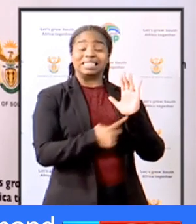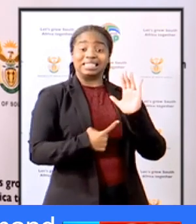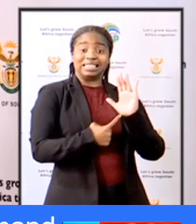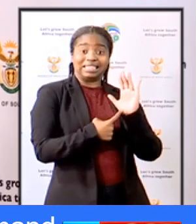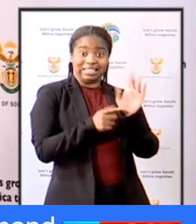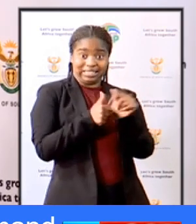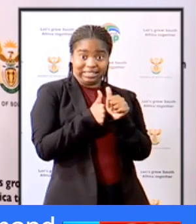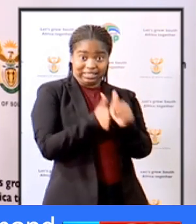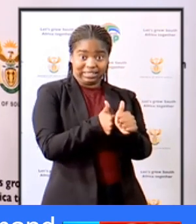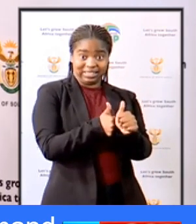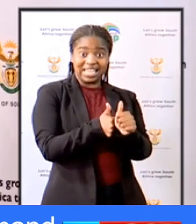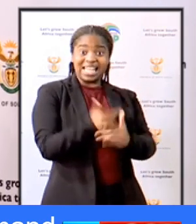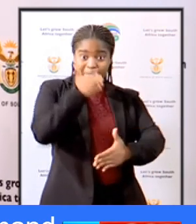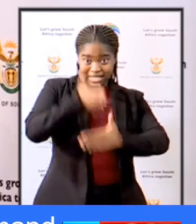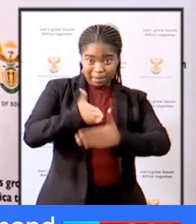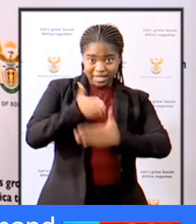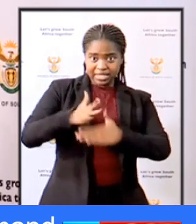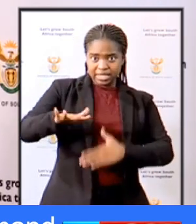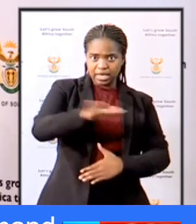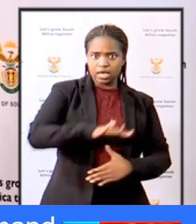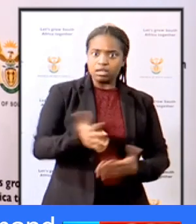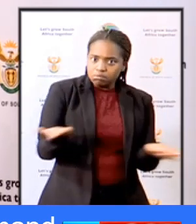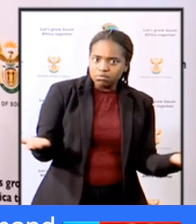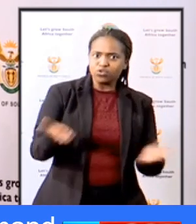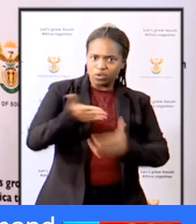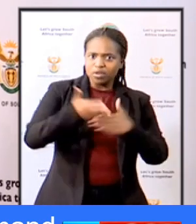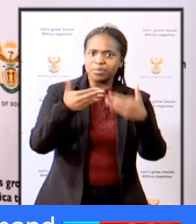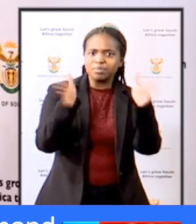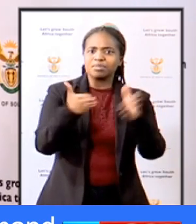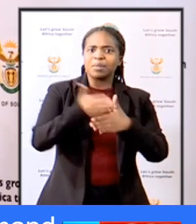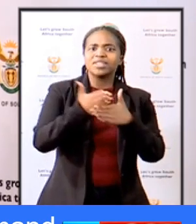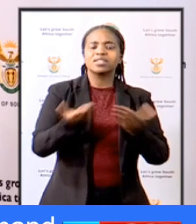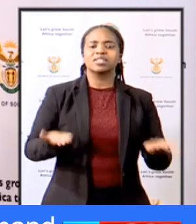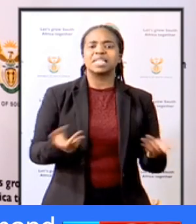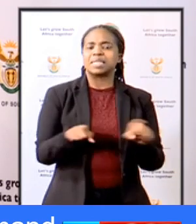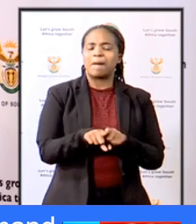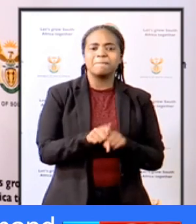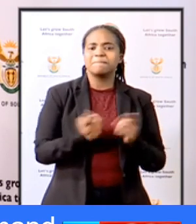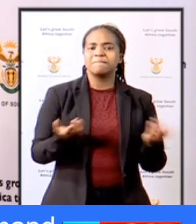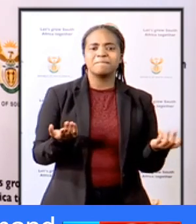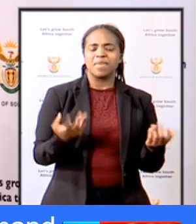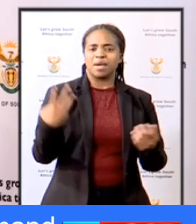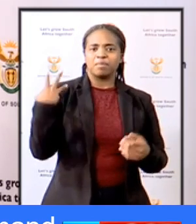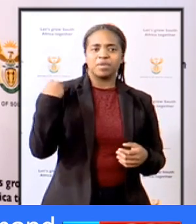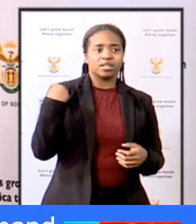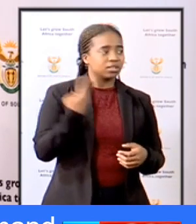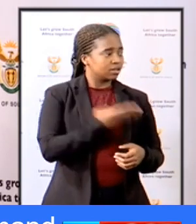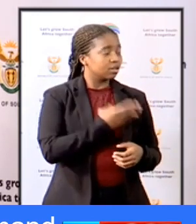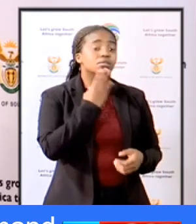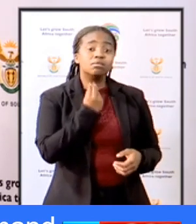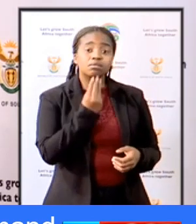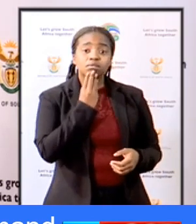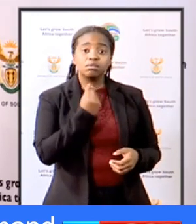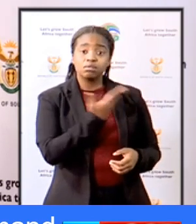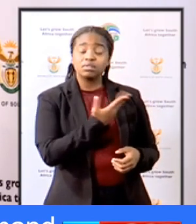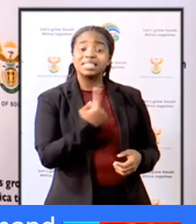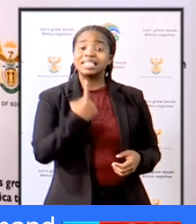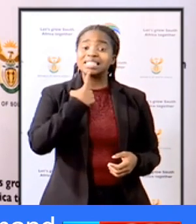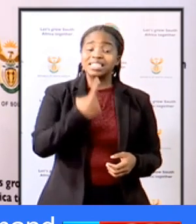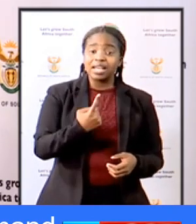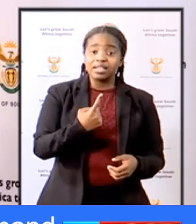applicable to industry, indeed we have opened the industry. The Minister of Trade and Industry has just